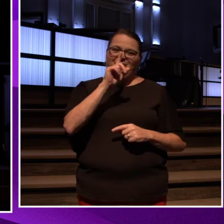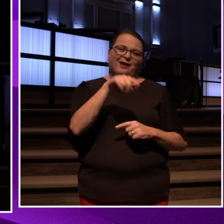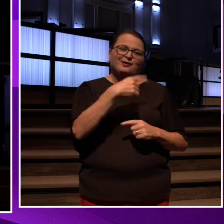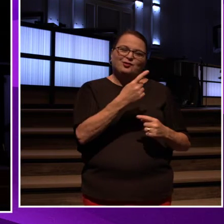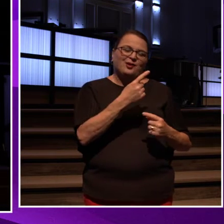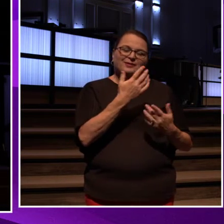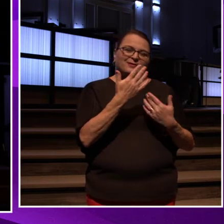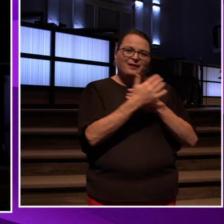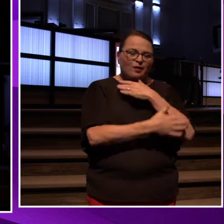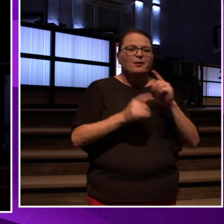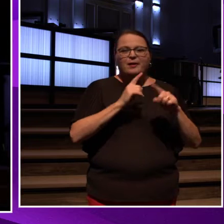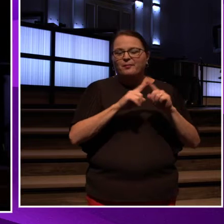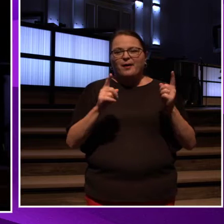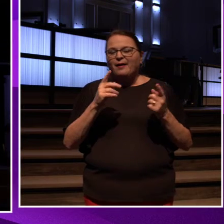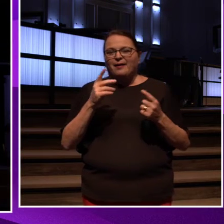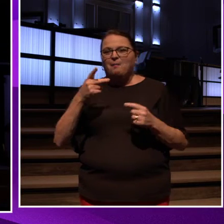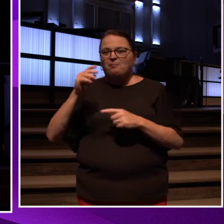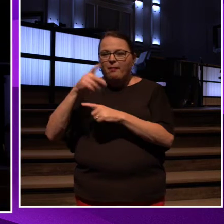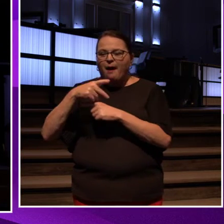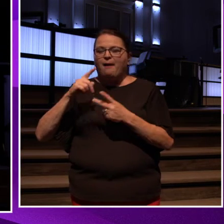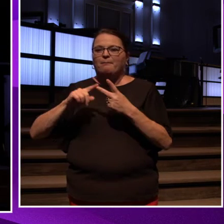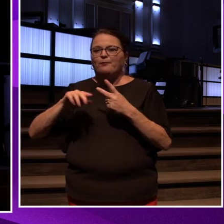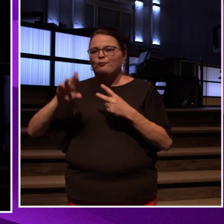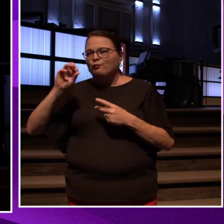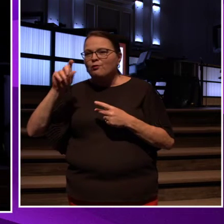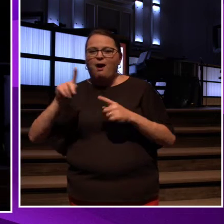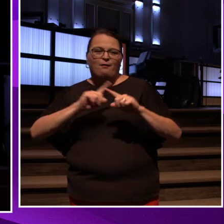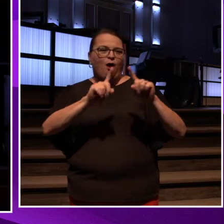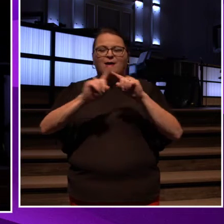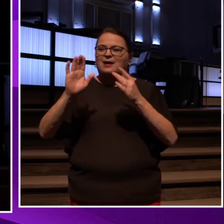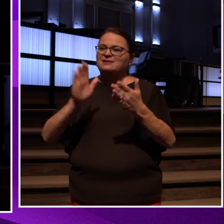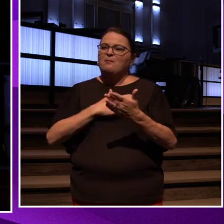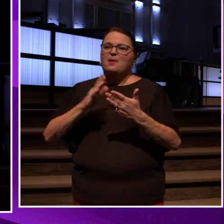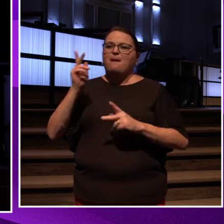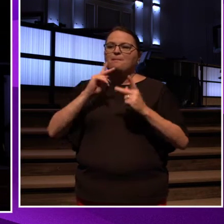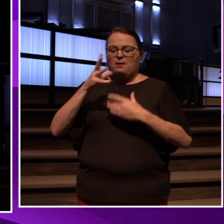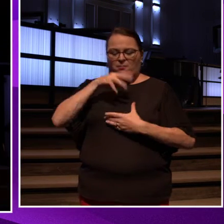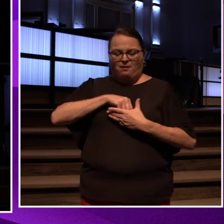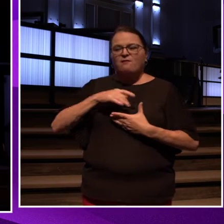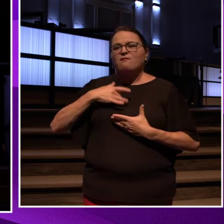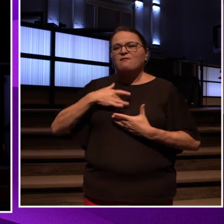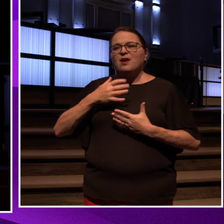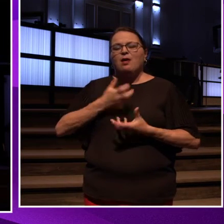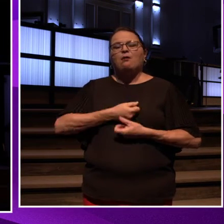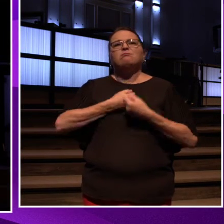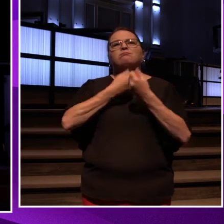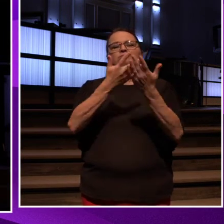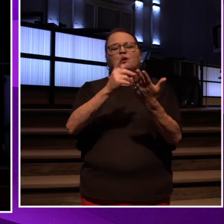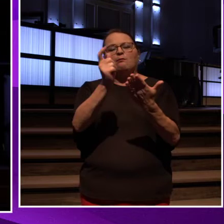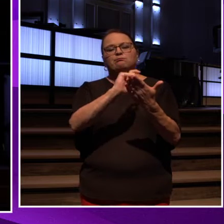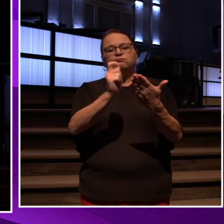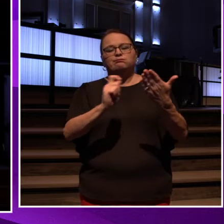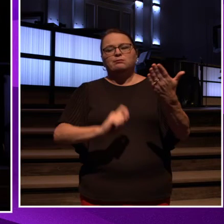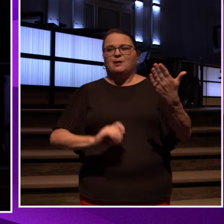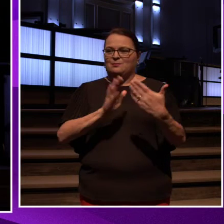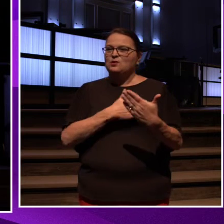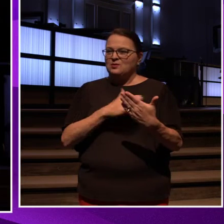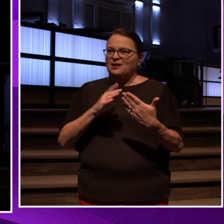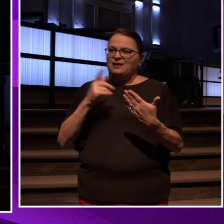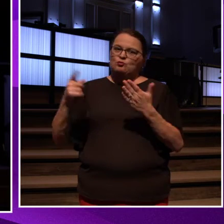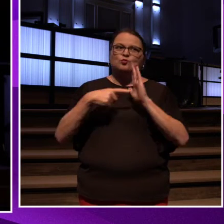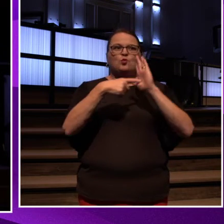pop and rock and all kind of music. They reflect where we live and what we think. They reflect our world's way of